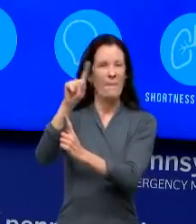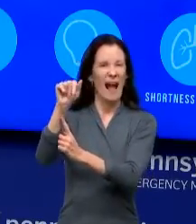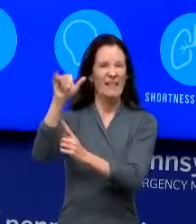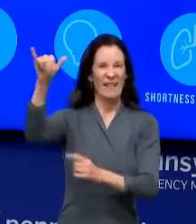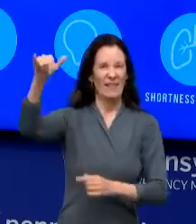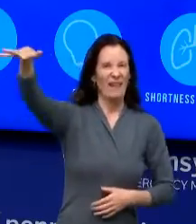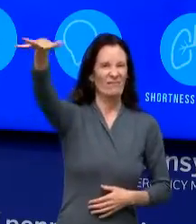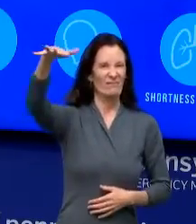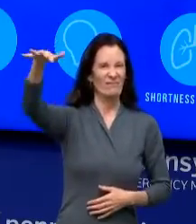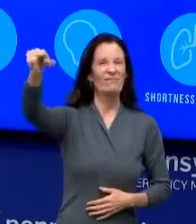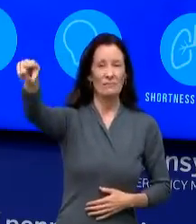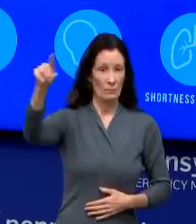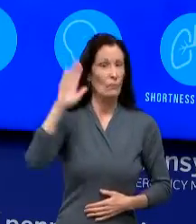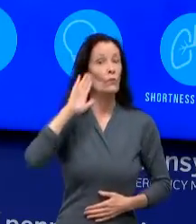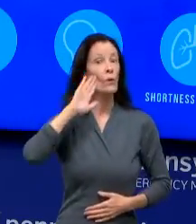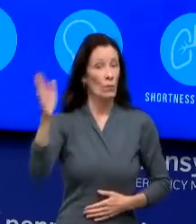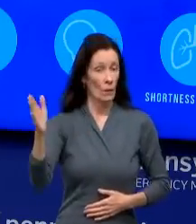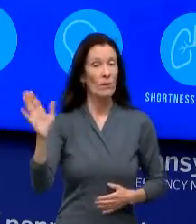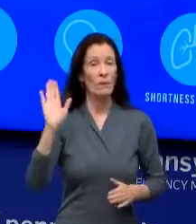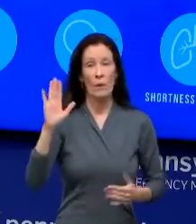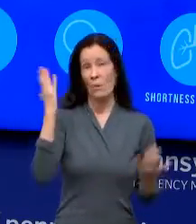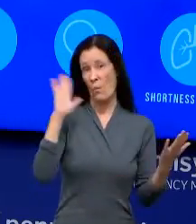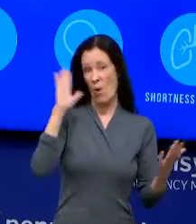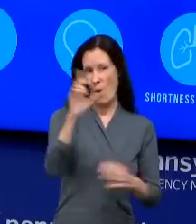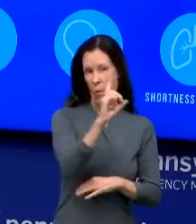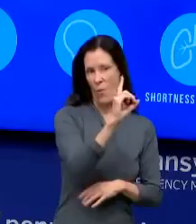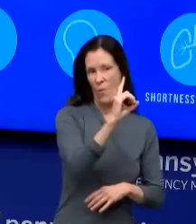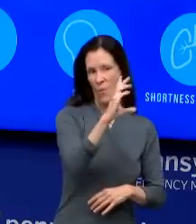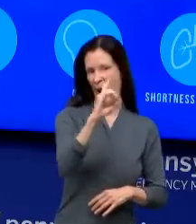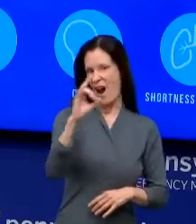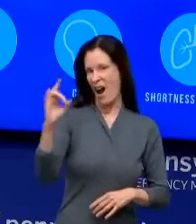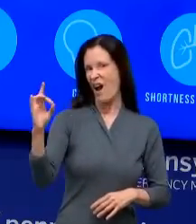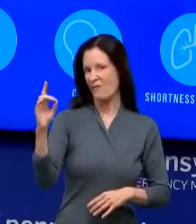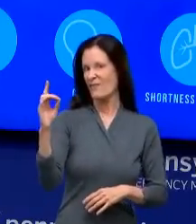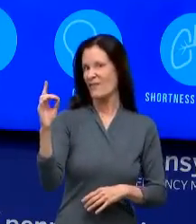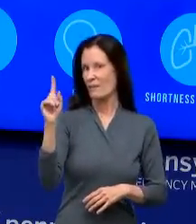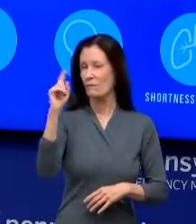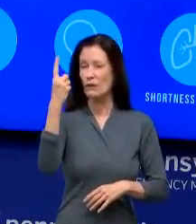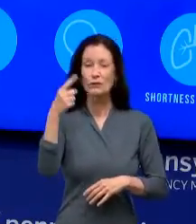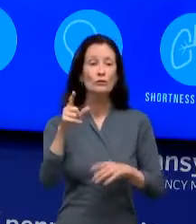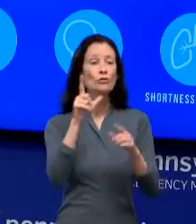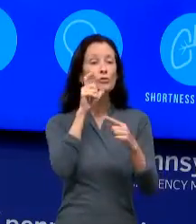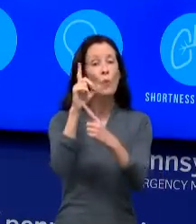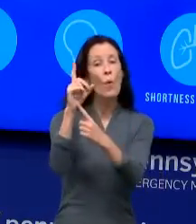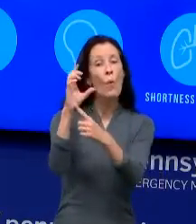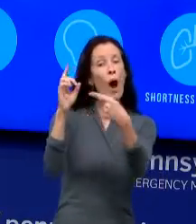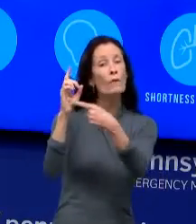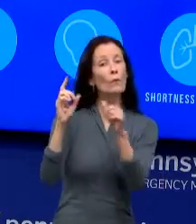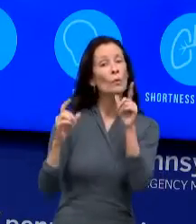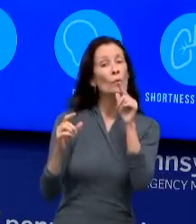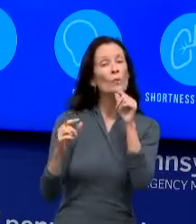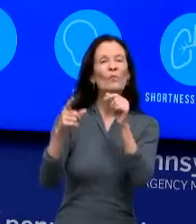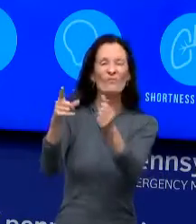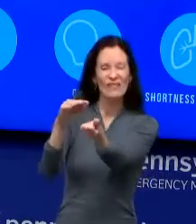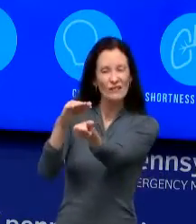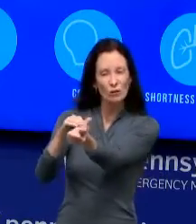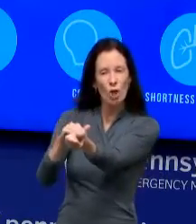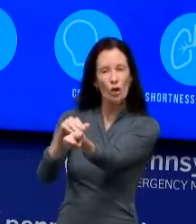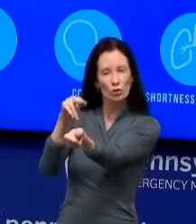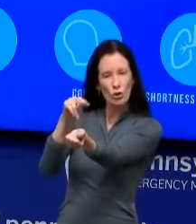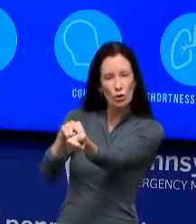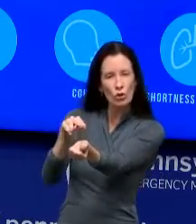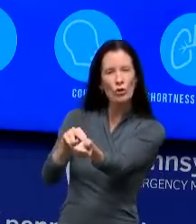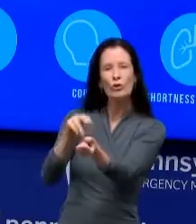live or work in northeastern Pennsylvania and are having COVID-19 symptoms. Now, this will be in